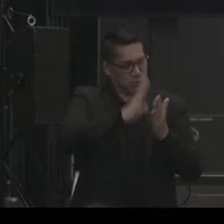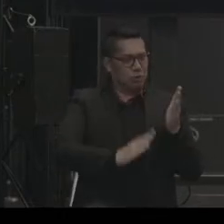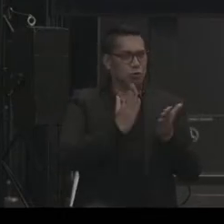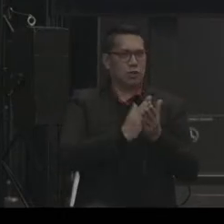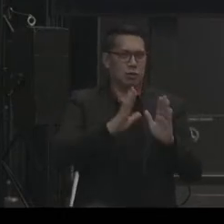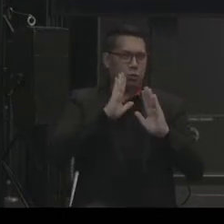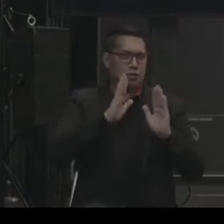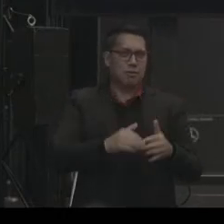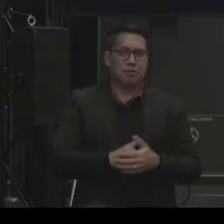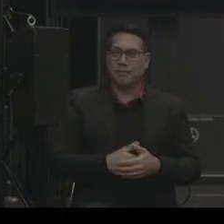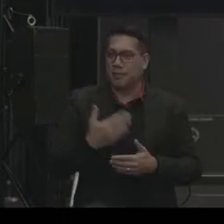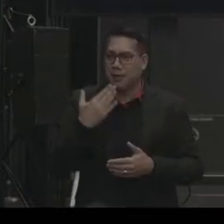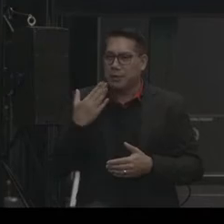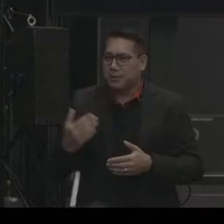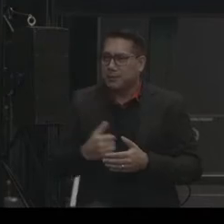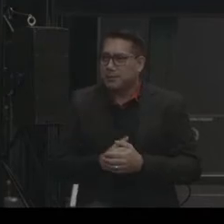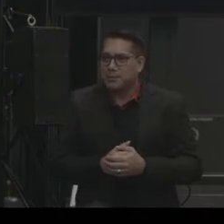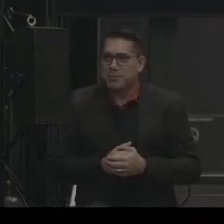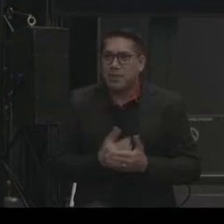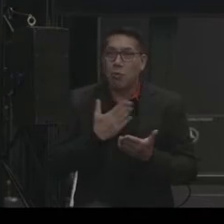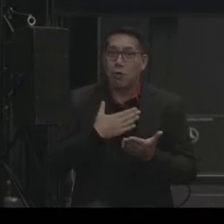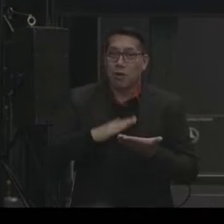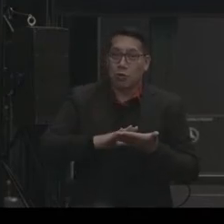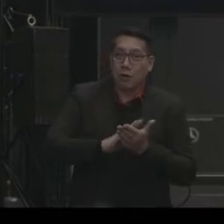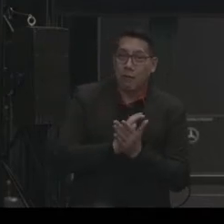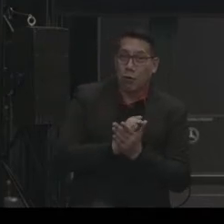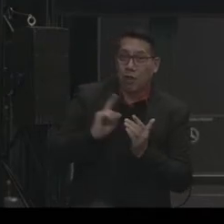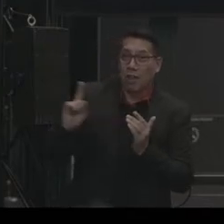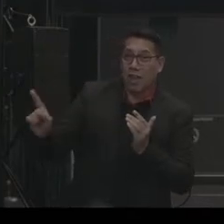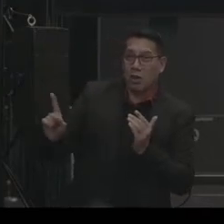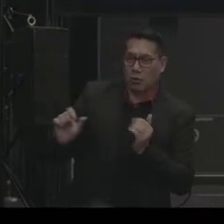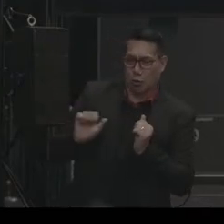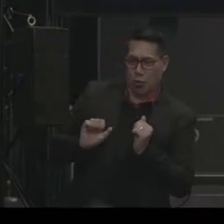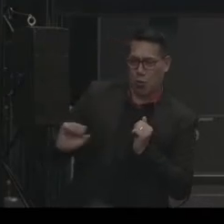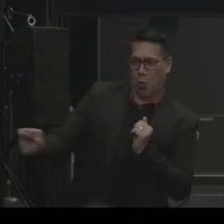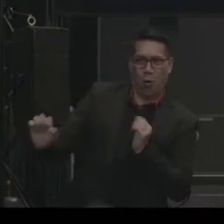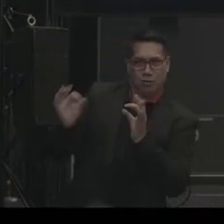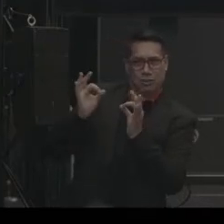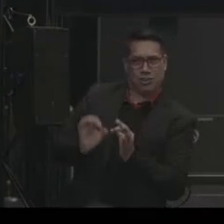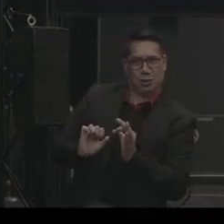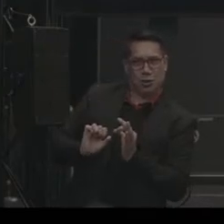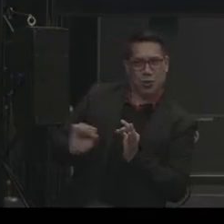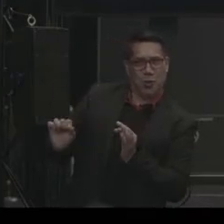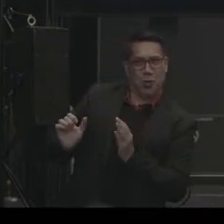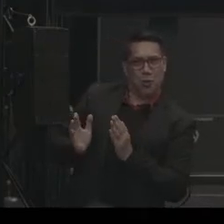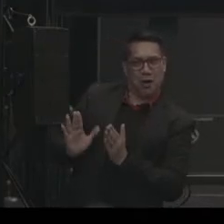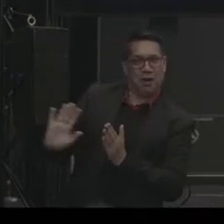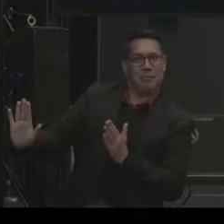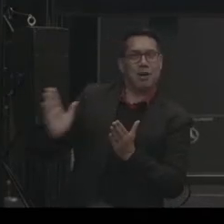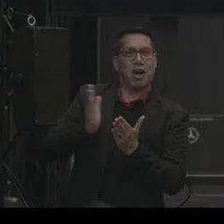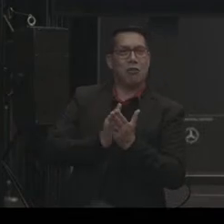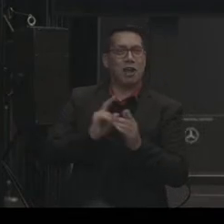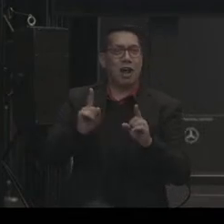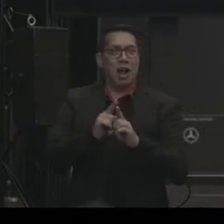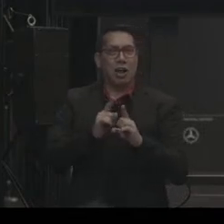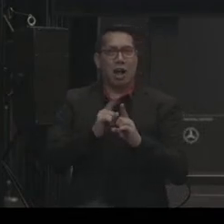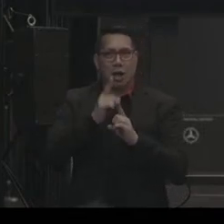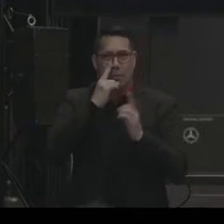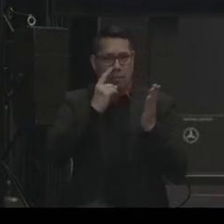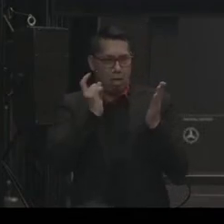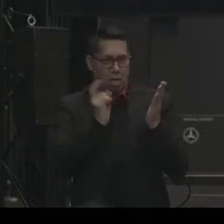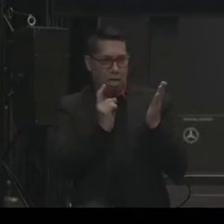thankful. We're very grateful that you're doing it your way, because obviously there's been a huge uptake and following of